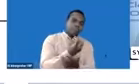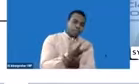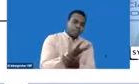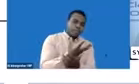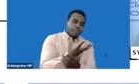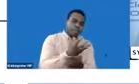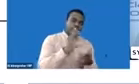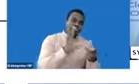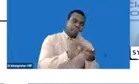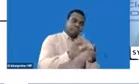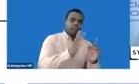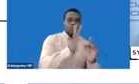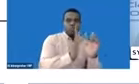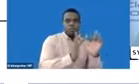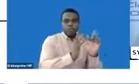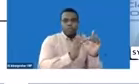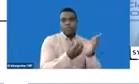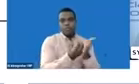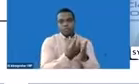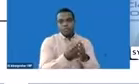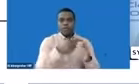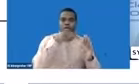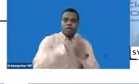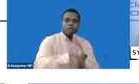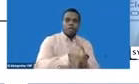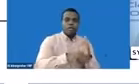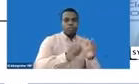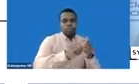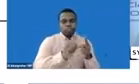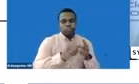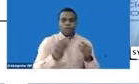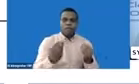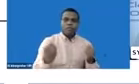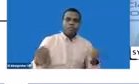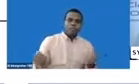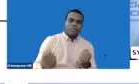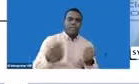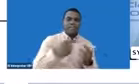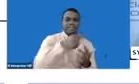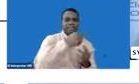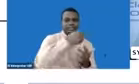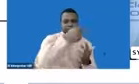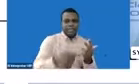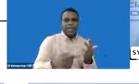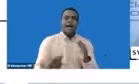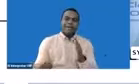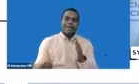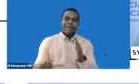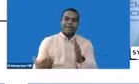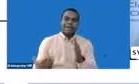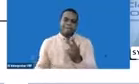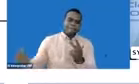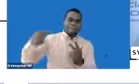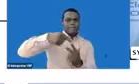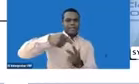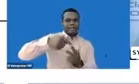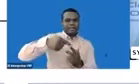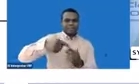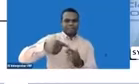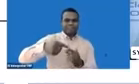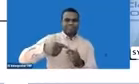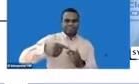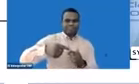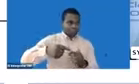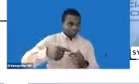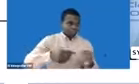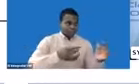actionable feedback. So what is actionable feedback? What does actionable mean? And then the curriculum